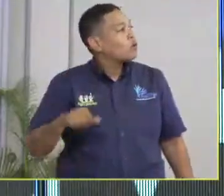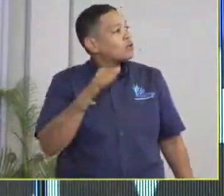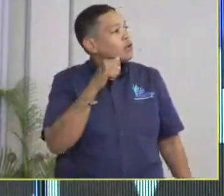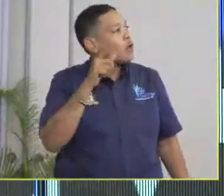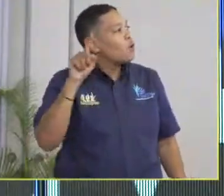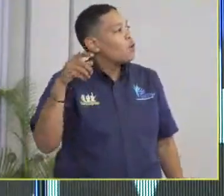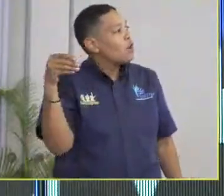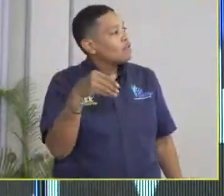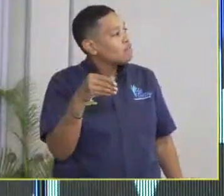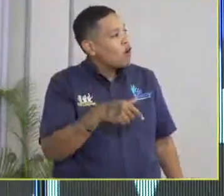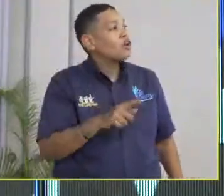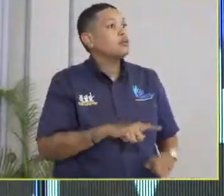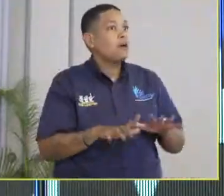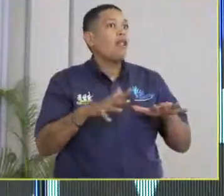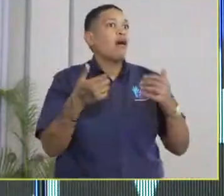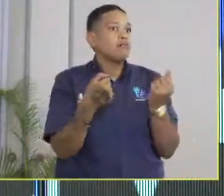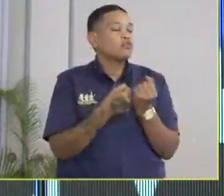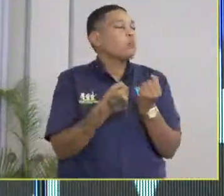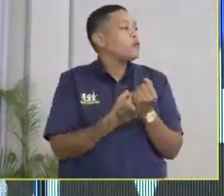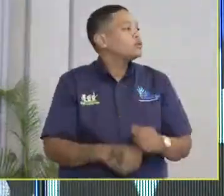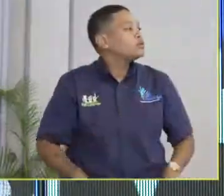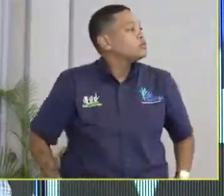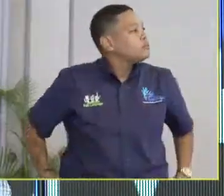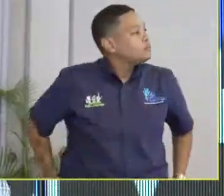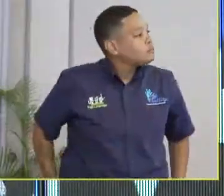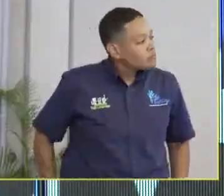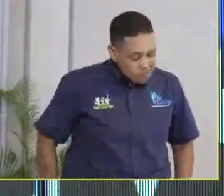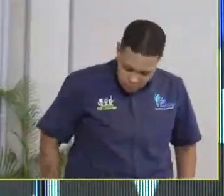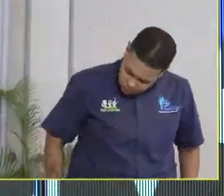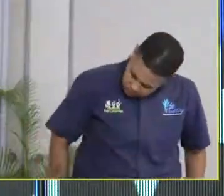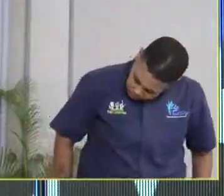funding they got us to get.